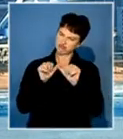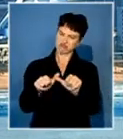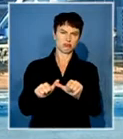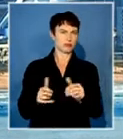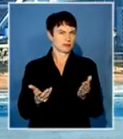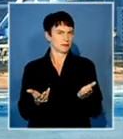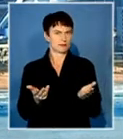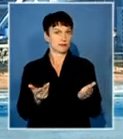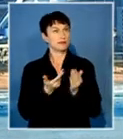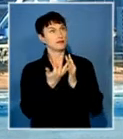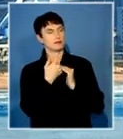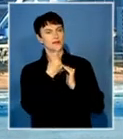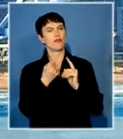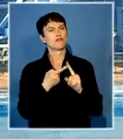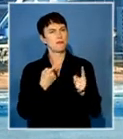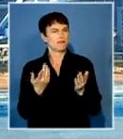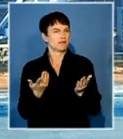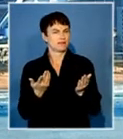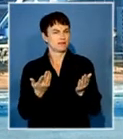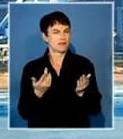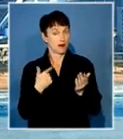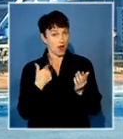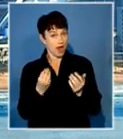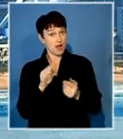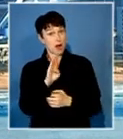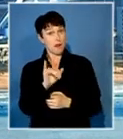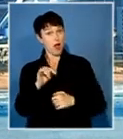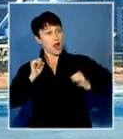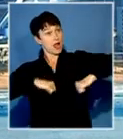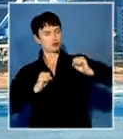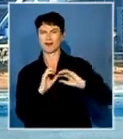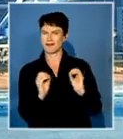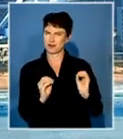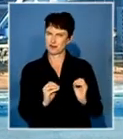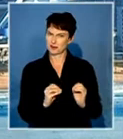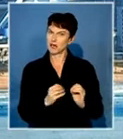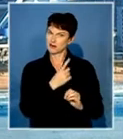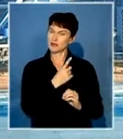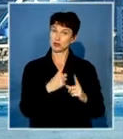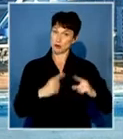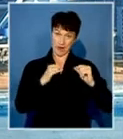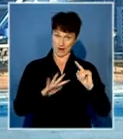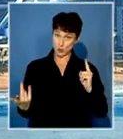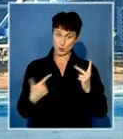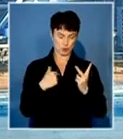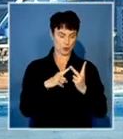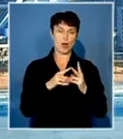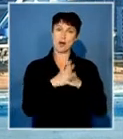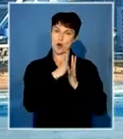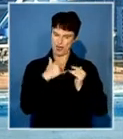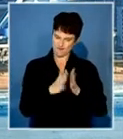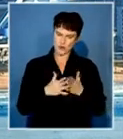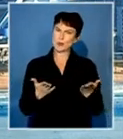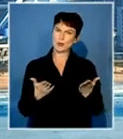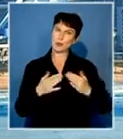here. And many of them, by the way, come from countries with whom we have no bilateral investment treaties. We don't have one with Japan. We don't have one with the United